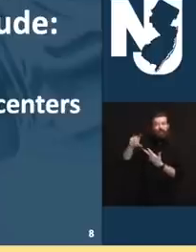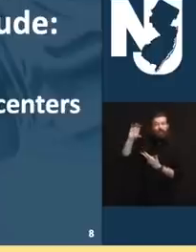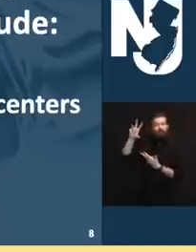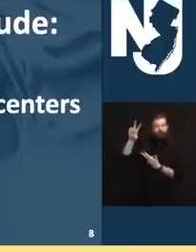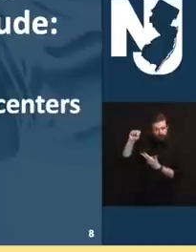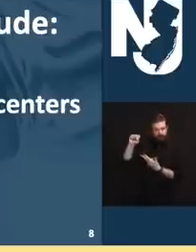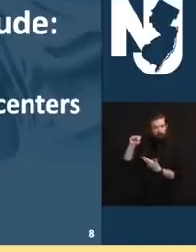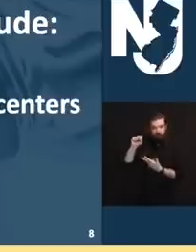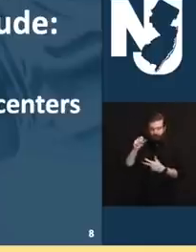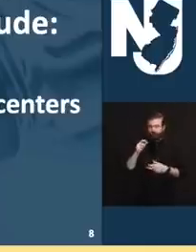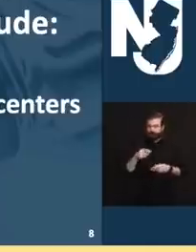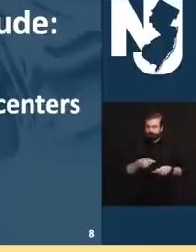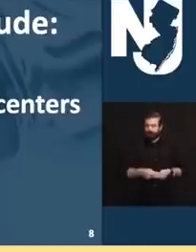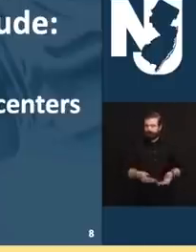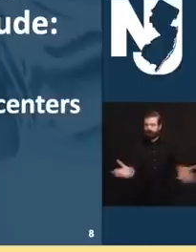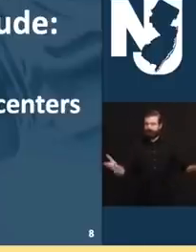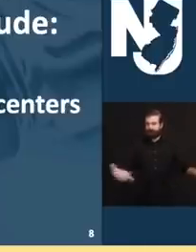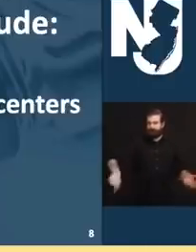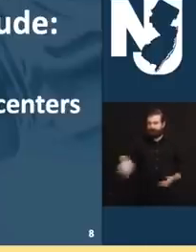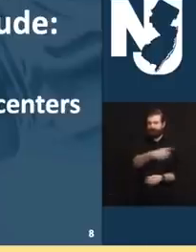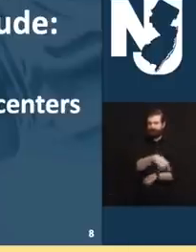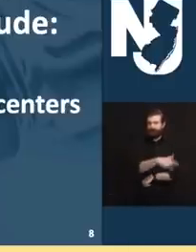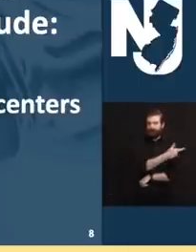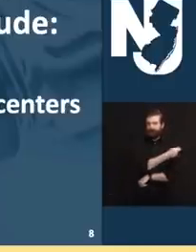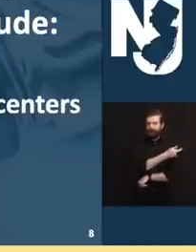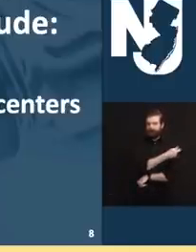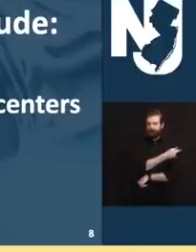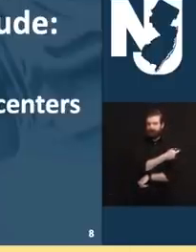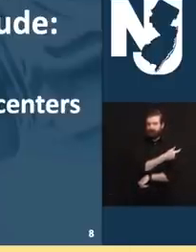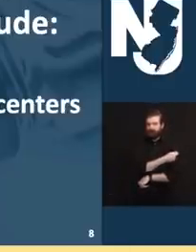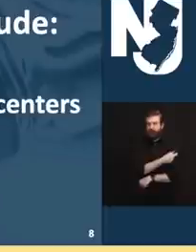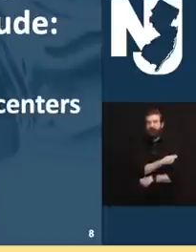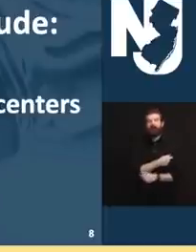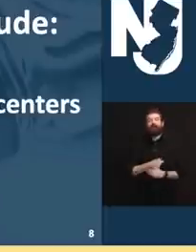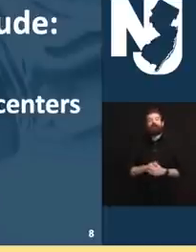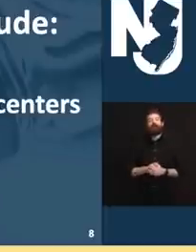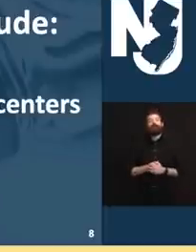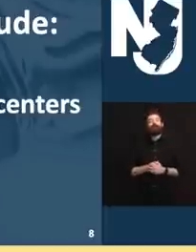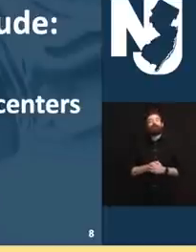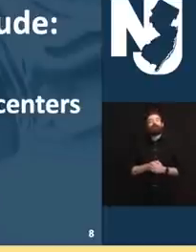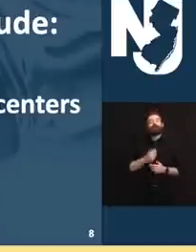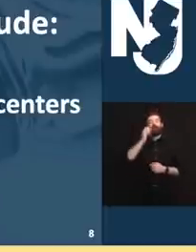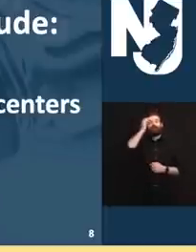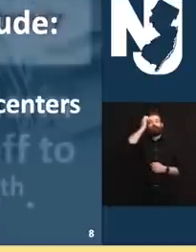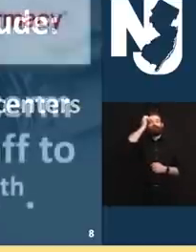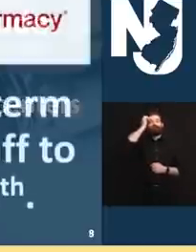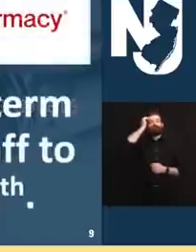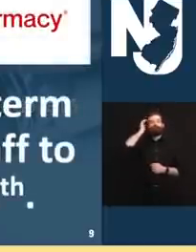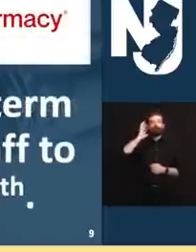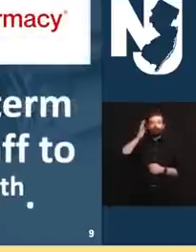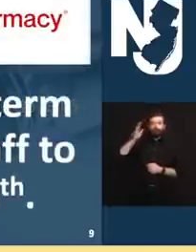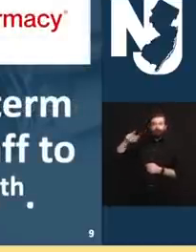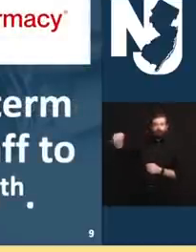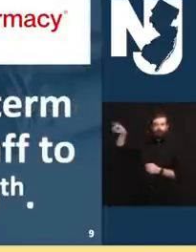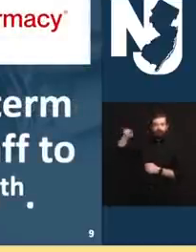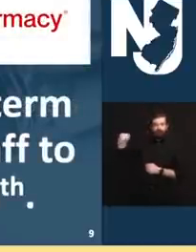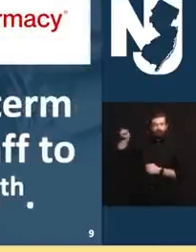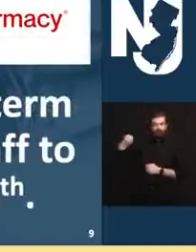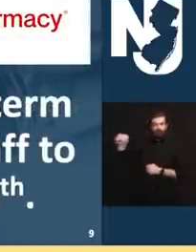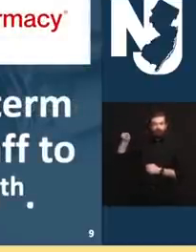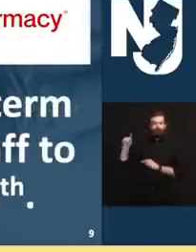and reporting through the Pharmacy Partnership for Long-Term Care program. CVS and Walgreens will coordinate